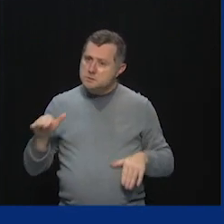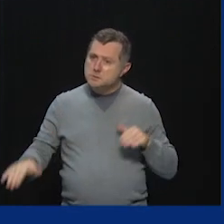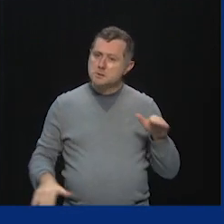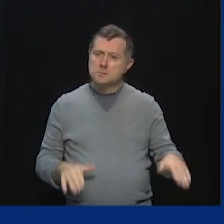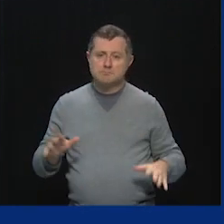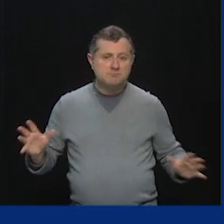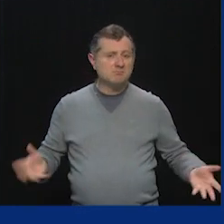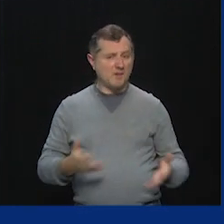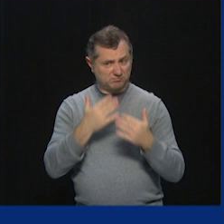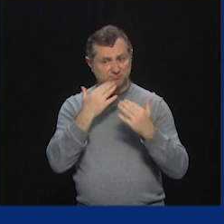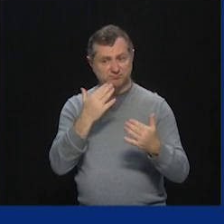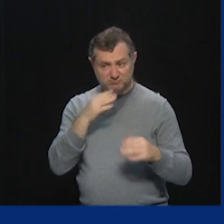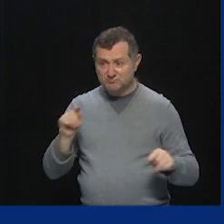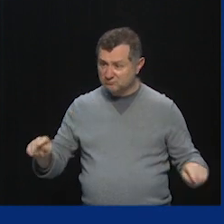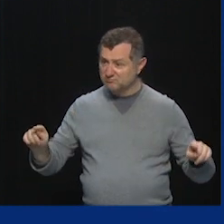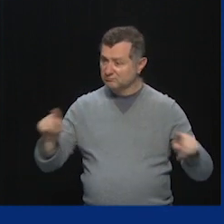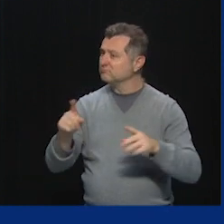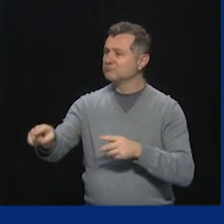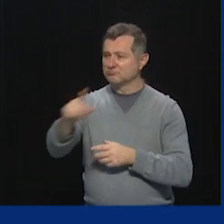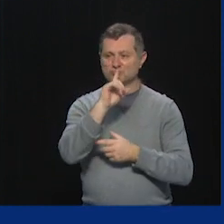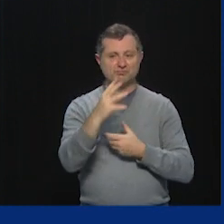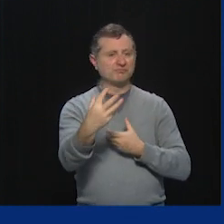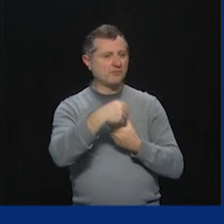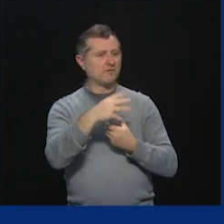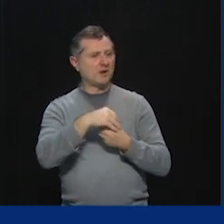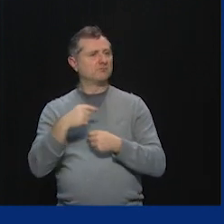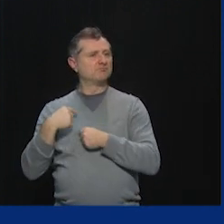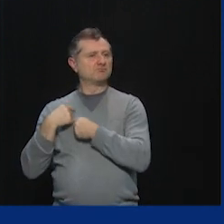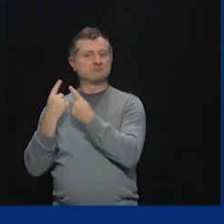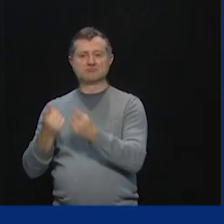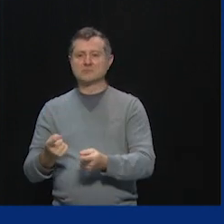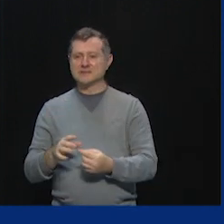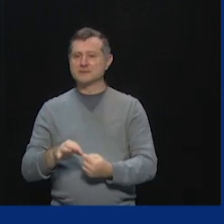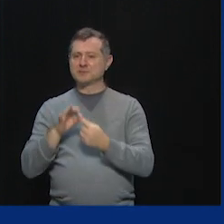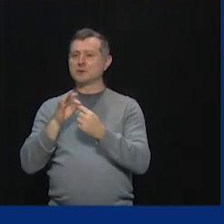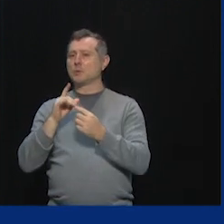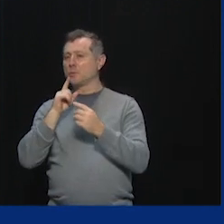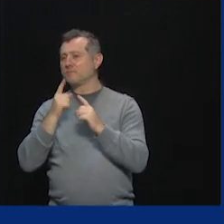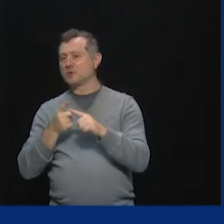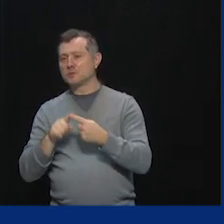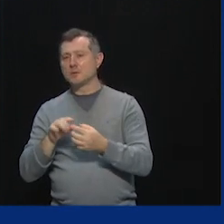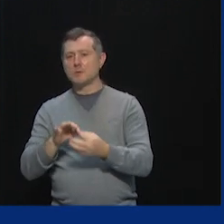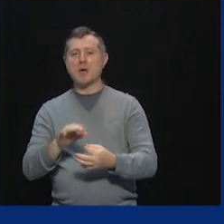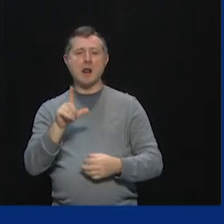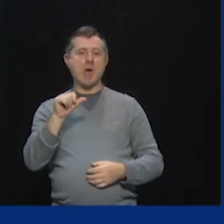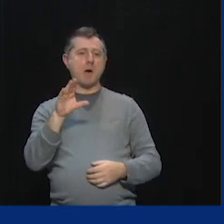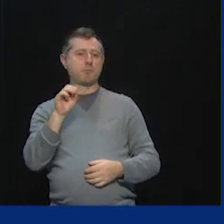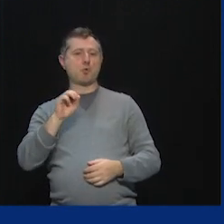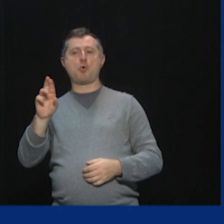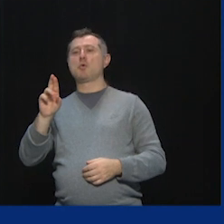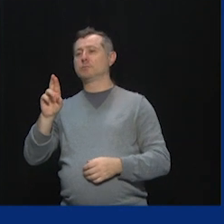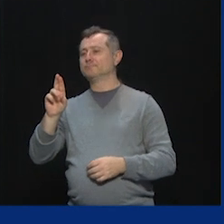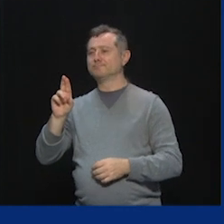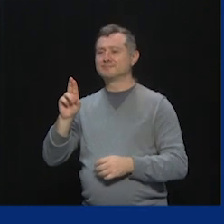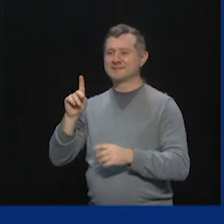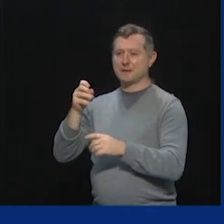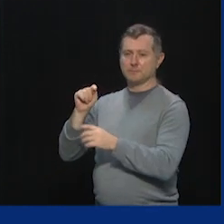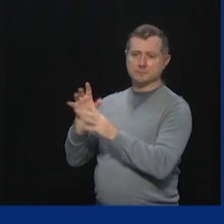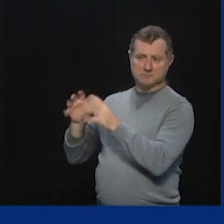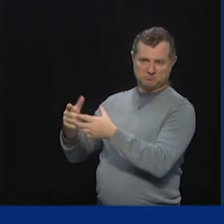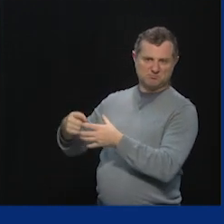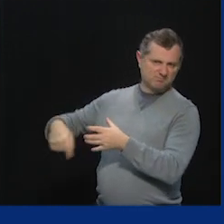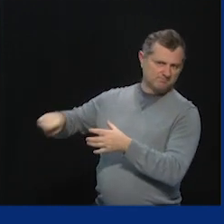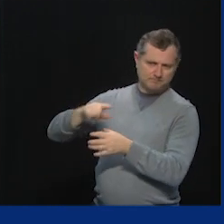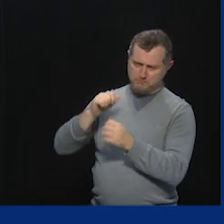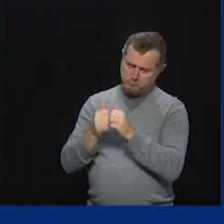very beginning, particularly our friends in labor, who represent the people who are the most exposed, the people who've had to not have the luxury of